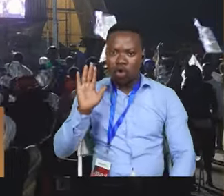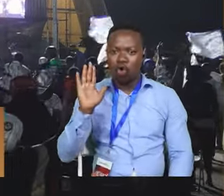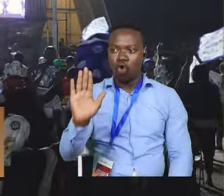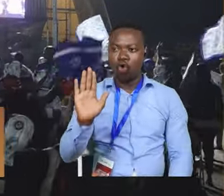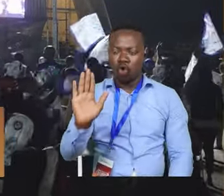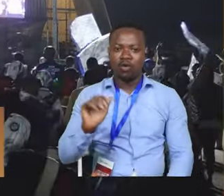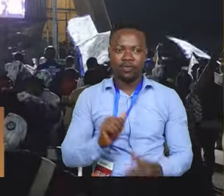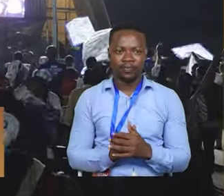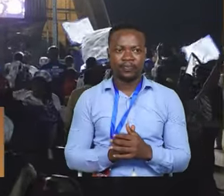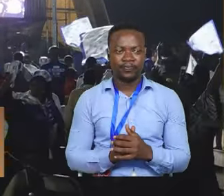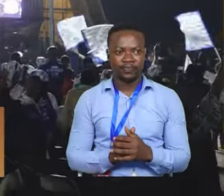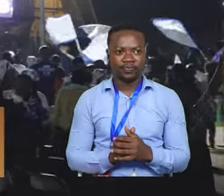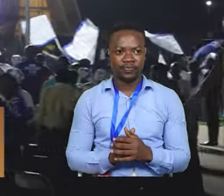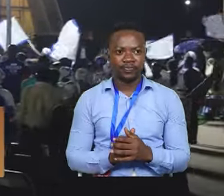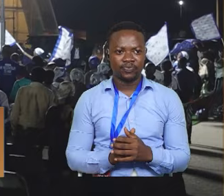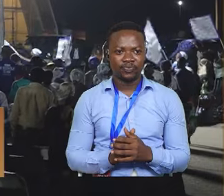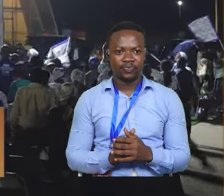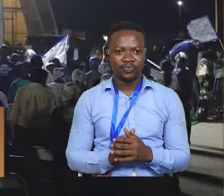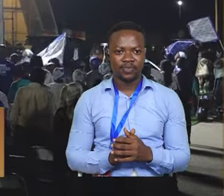And